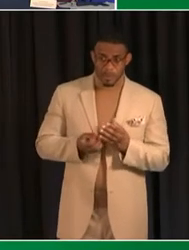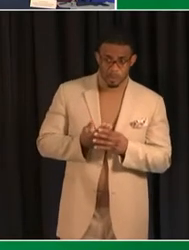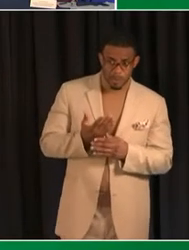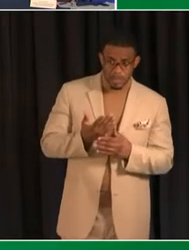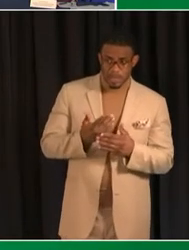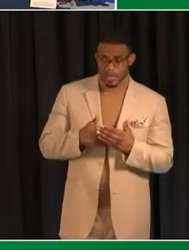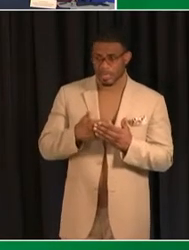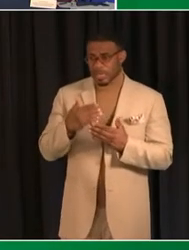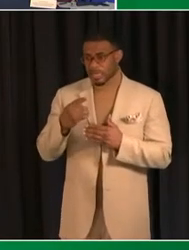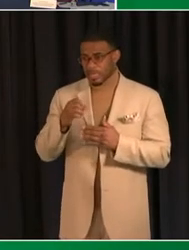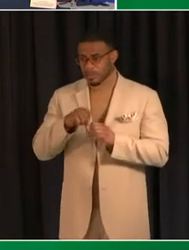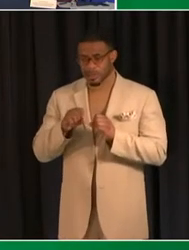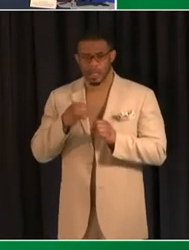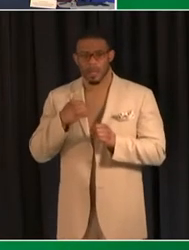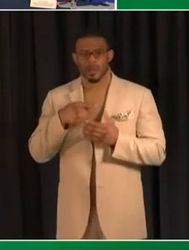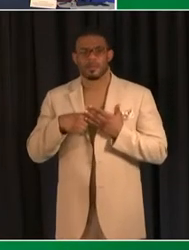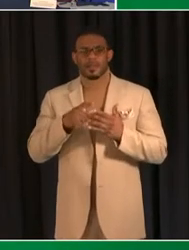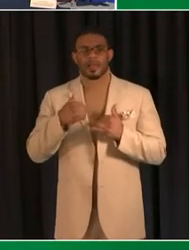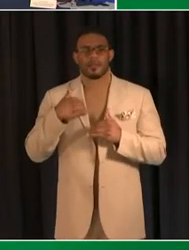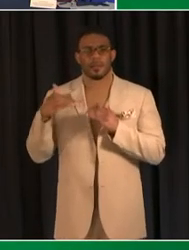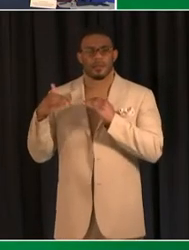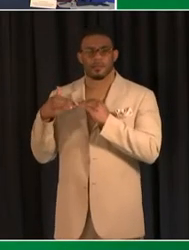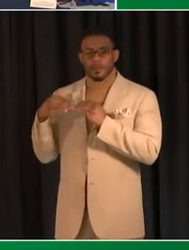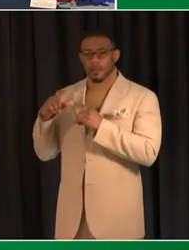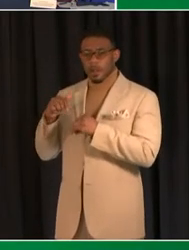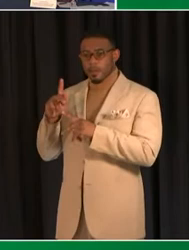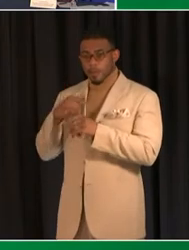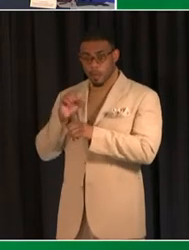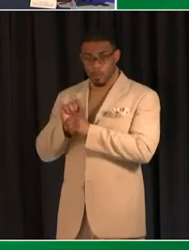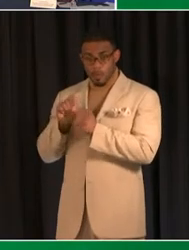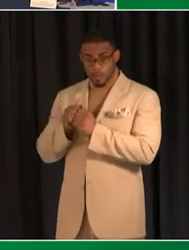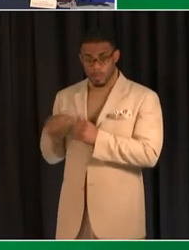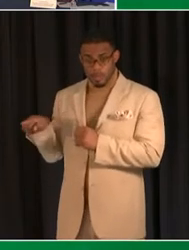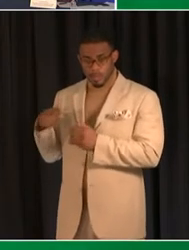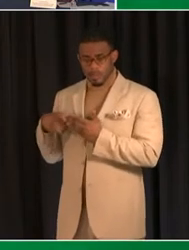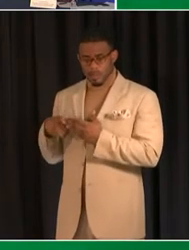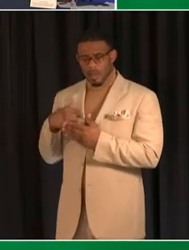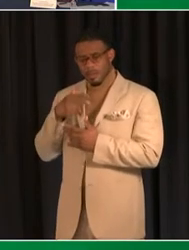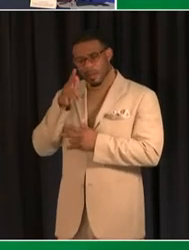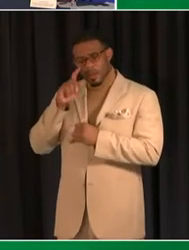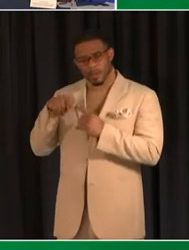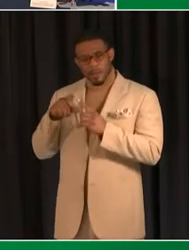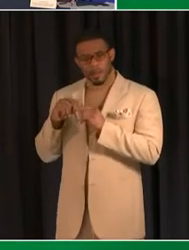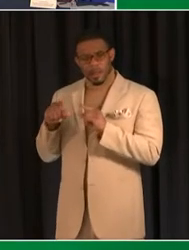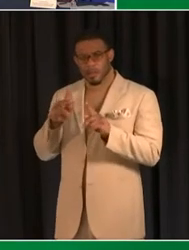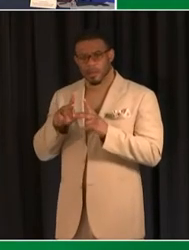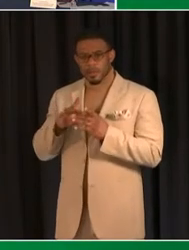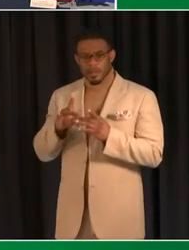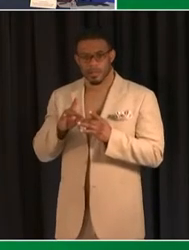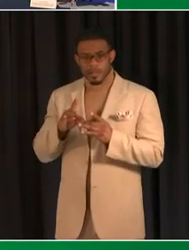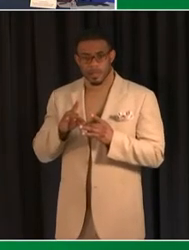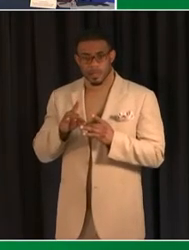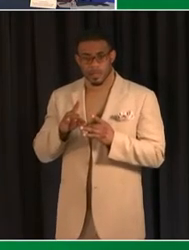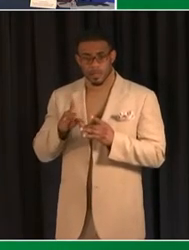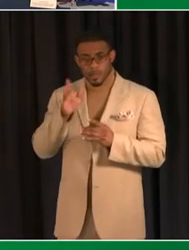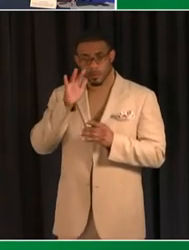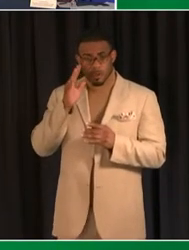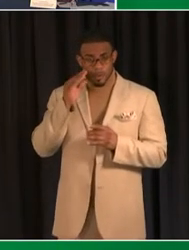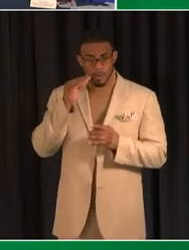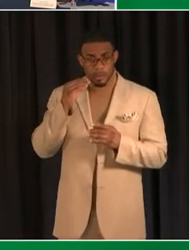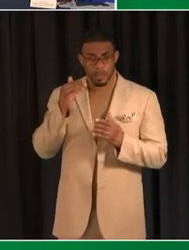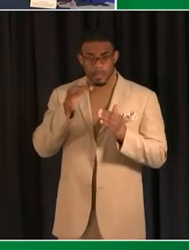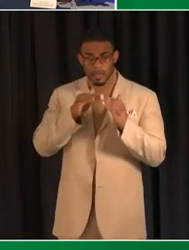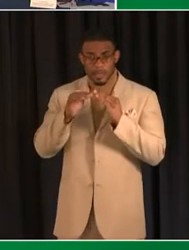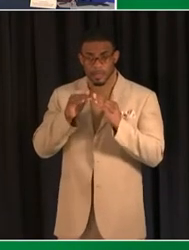spring or the nice weather, but in conversations that I've had with my colleagues and others who I work with, I'm increasingly hearing about people say they miss the experience of